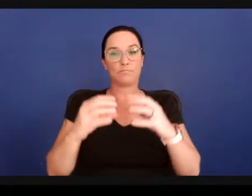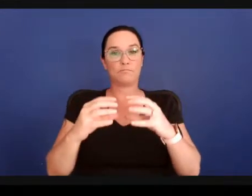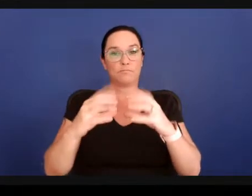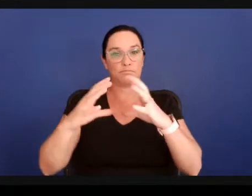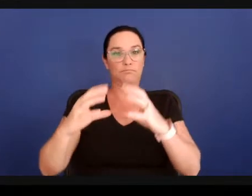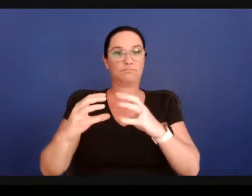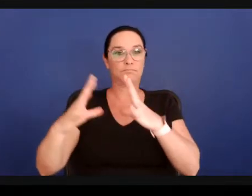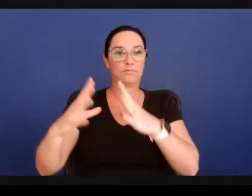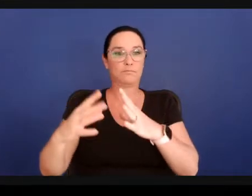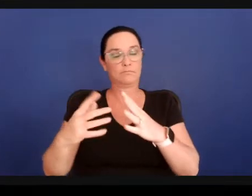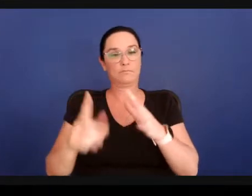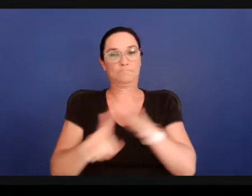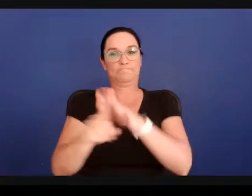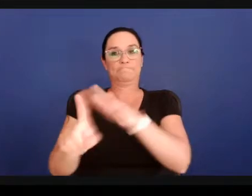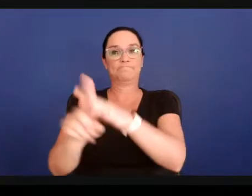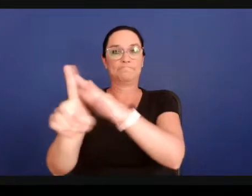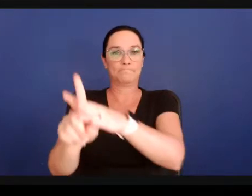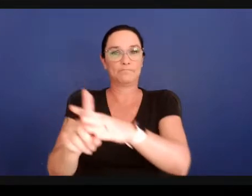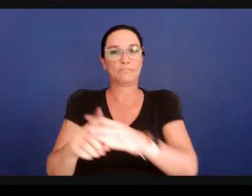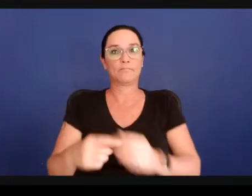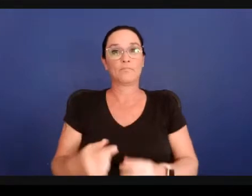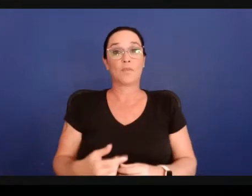of which was just before New Year's Eve.